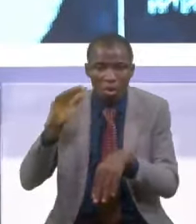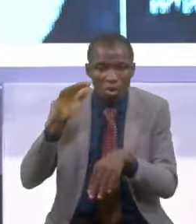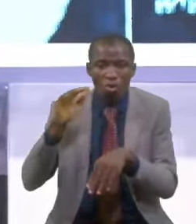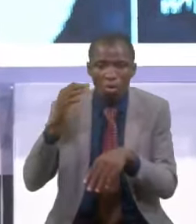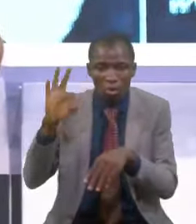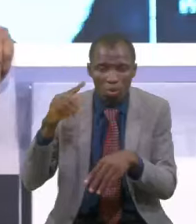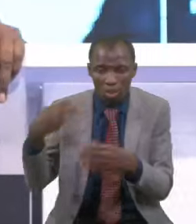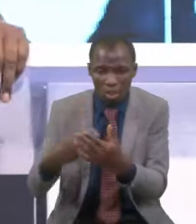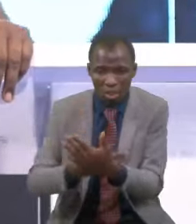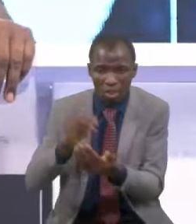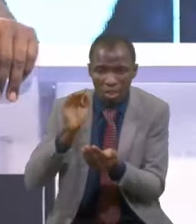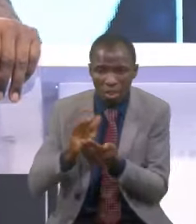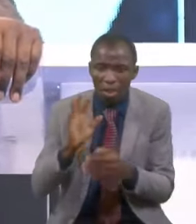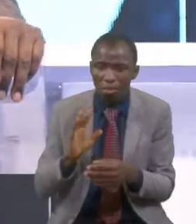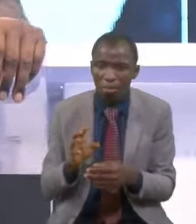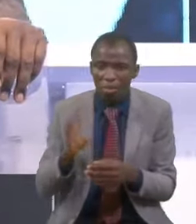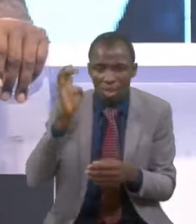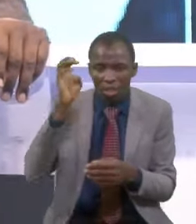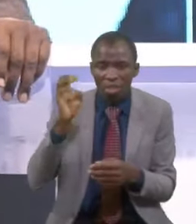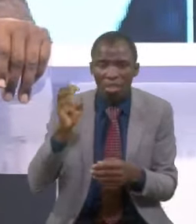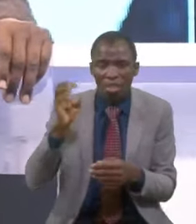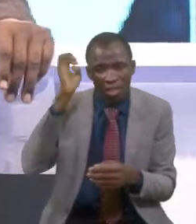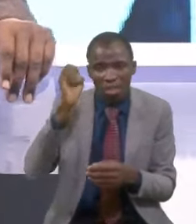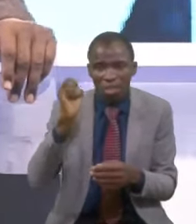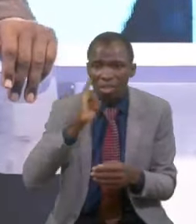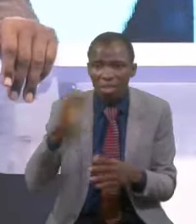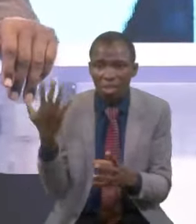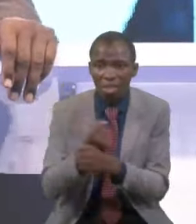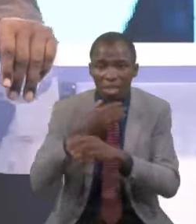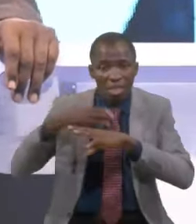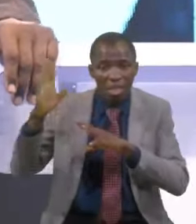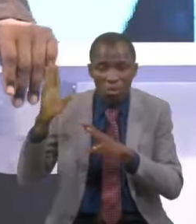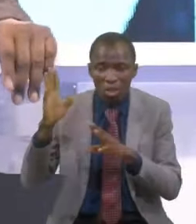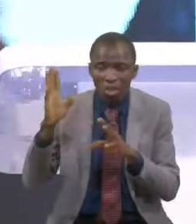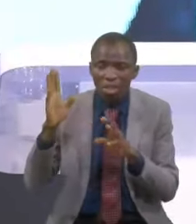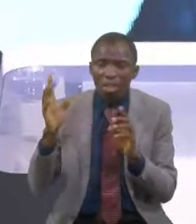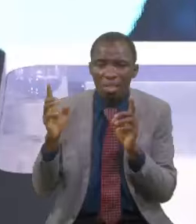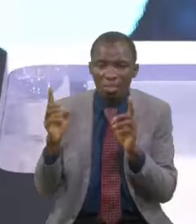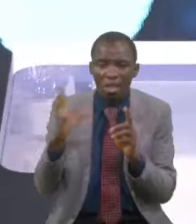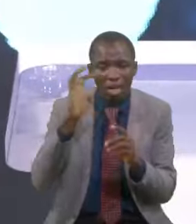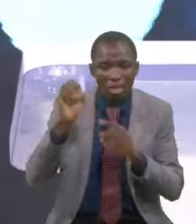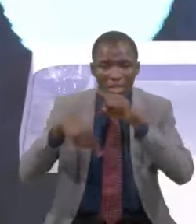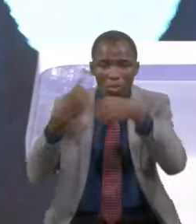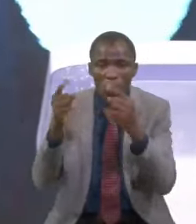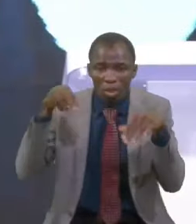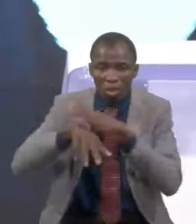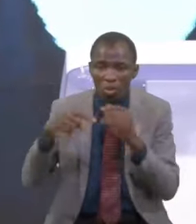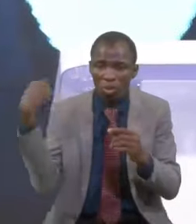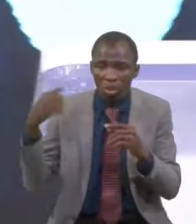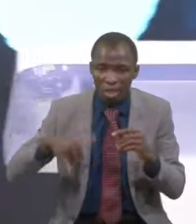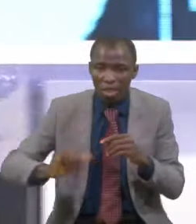He's taken away, and he goes to eternity on the other side. But you,